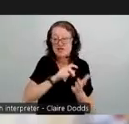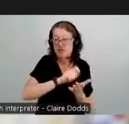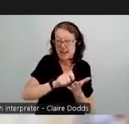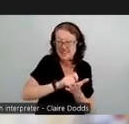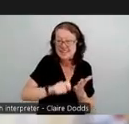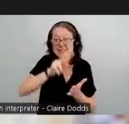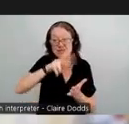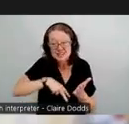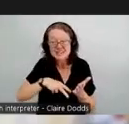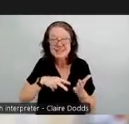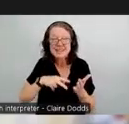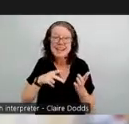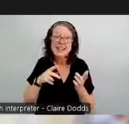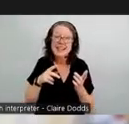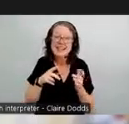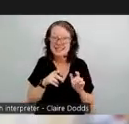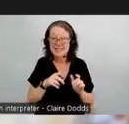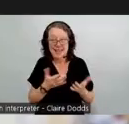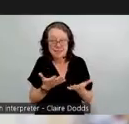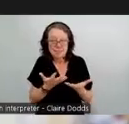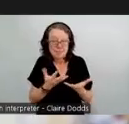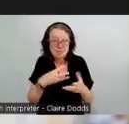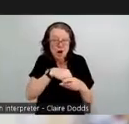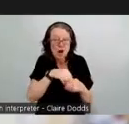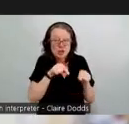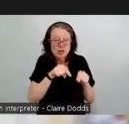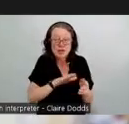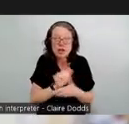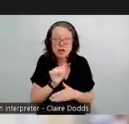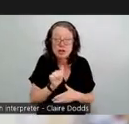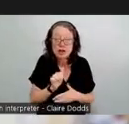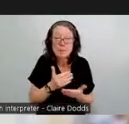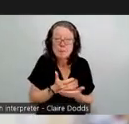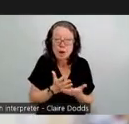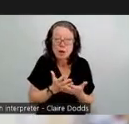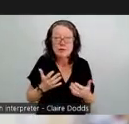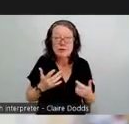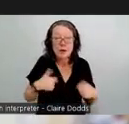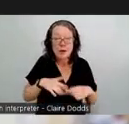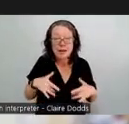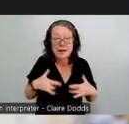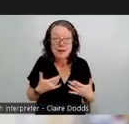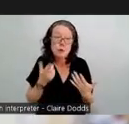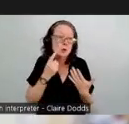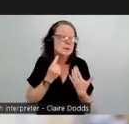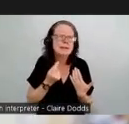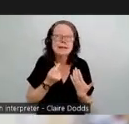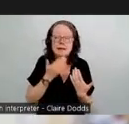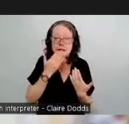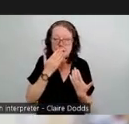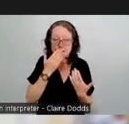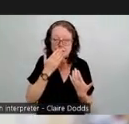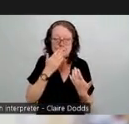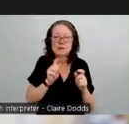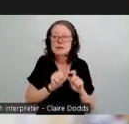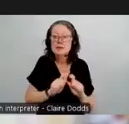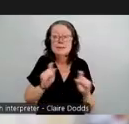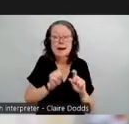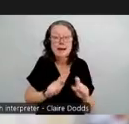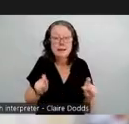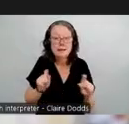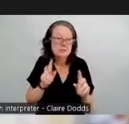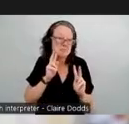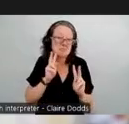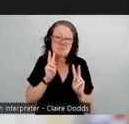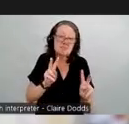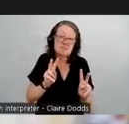suppose a good thing for us has been a focus on those different ways of reading, whether it's subtitles on a Korean TV